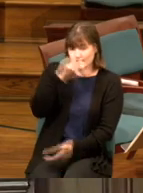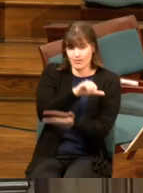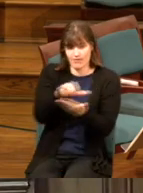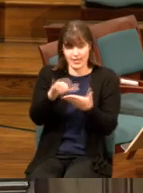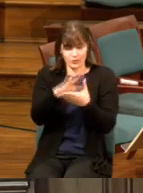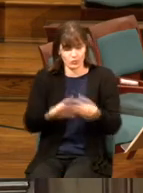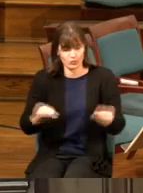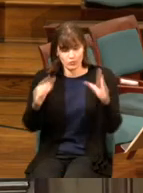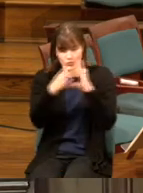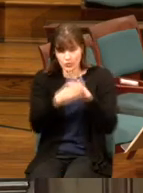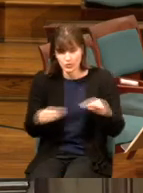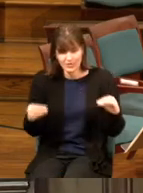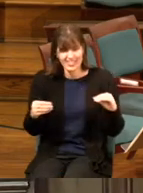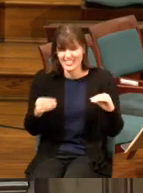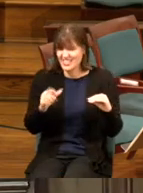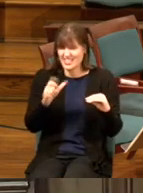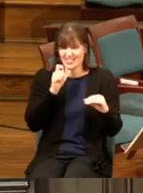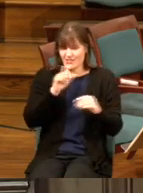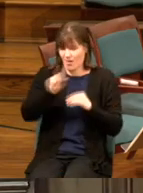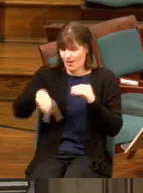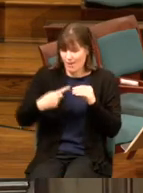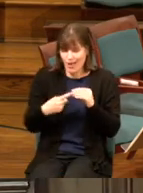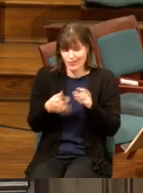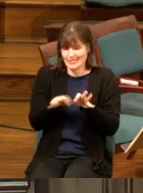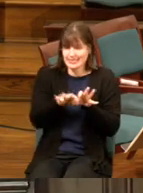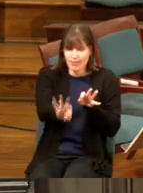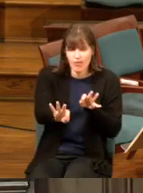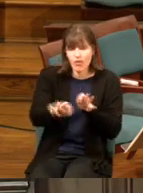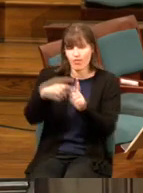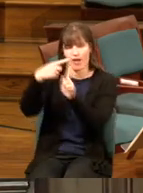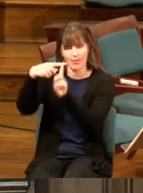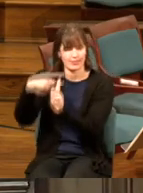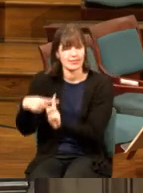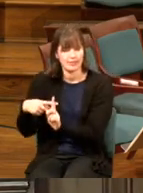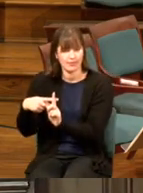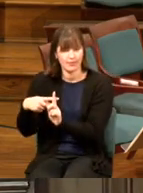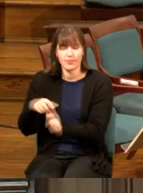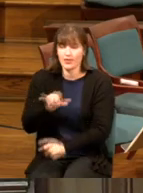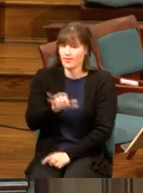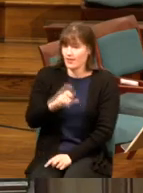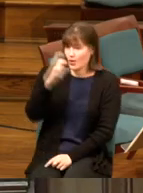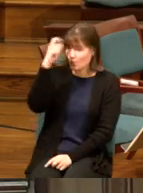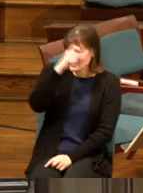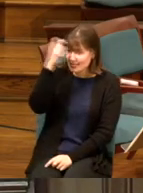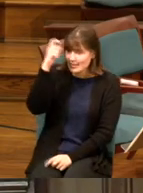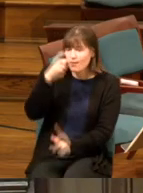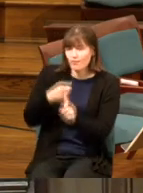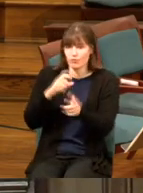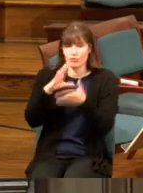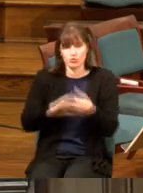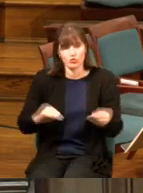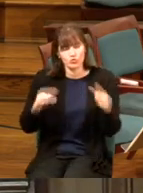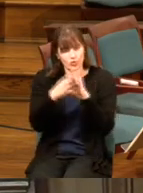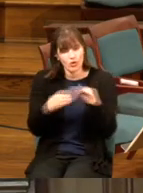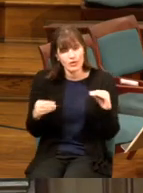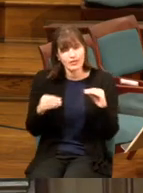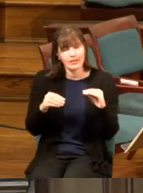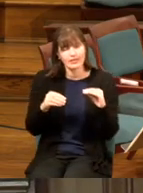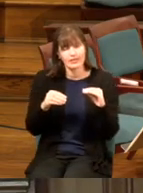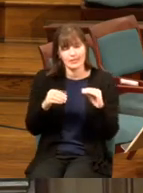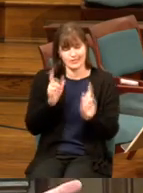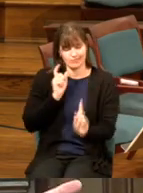not based on something as fickle as optimism. The wisdom of Proverbs is based upon